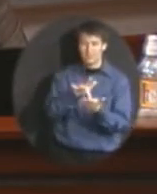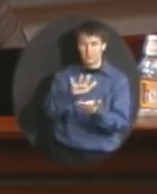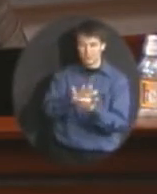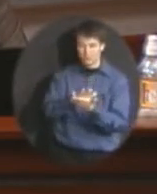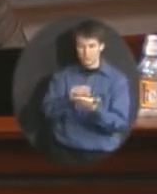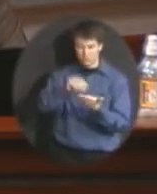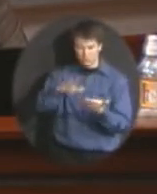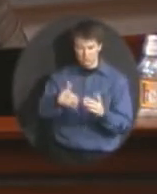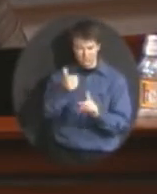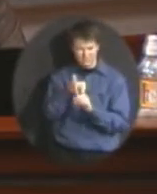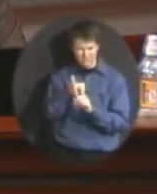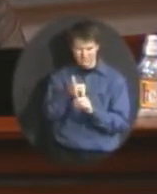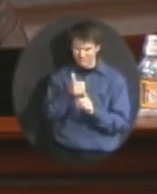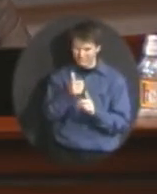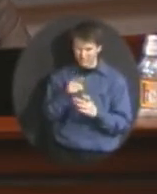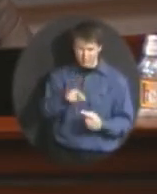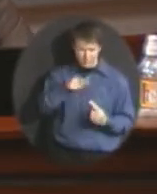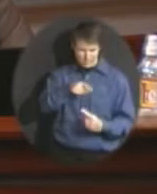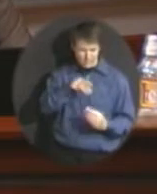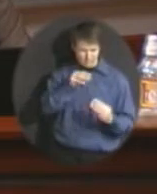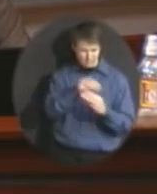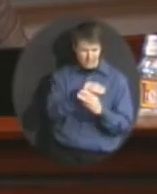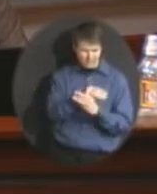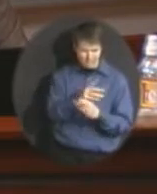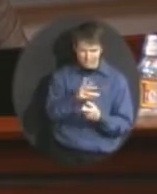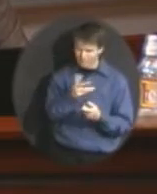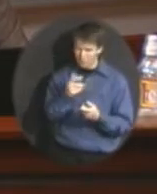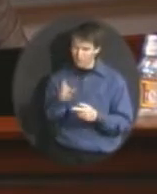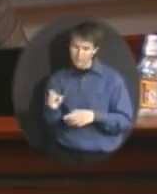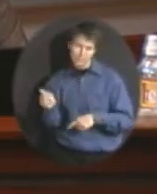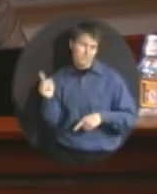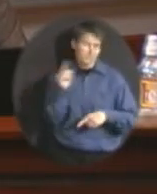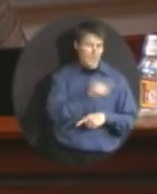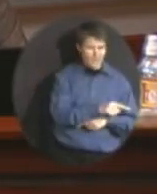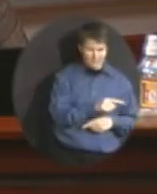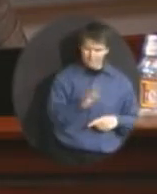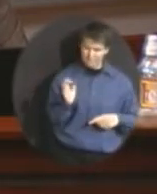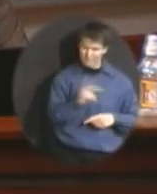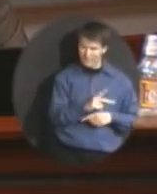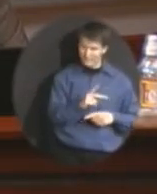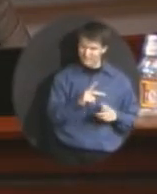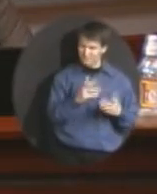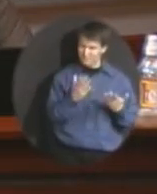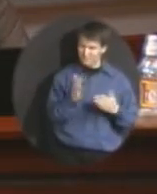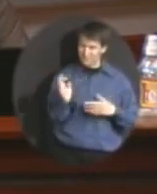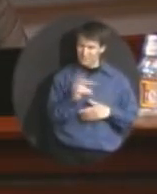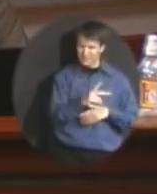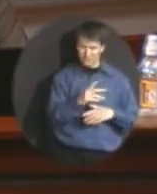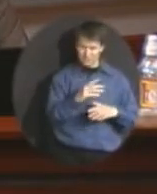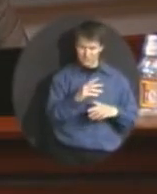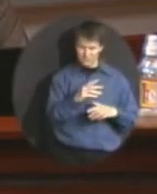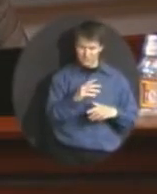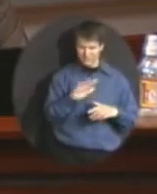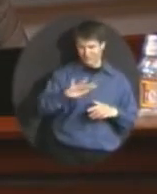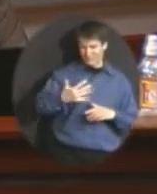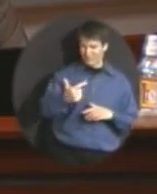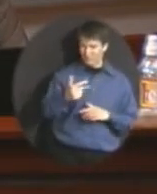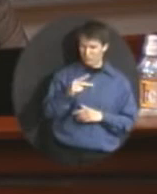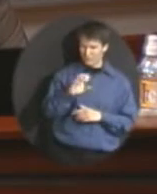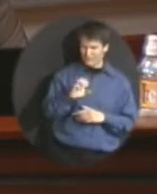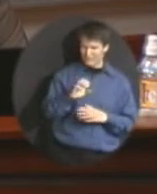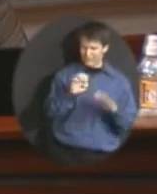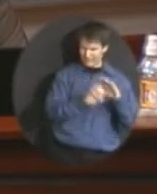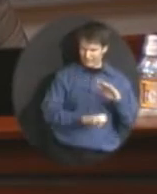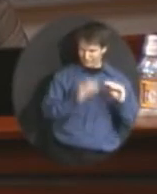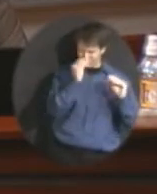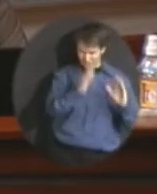in math and they felt comfortable going back to their elementary school to maybe visit that 5th grade teacher that they had math from to get some